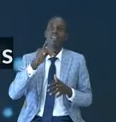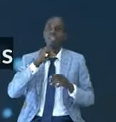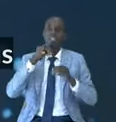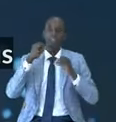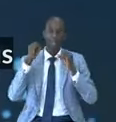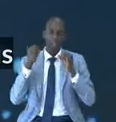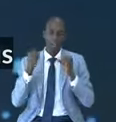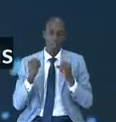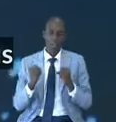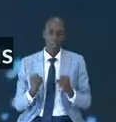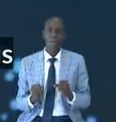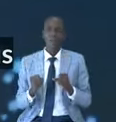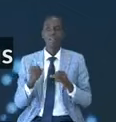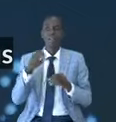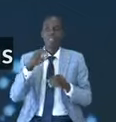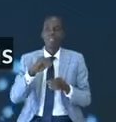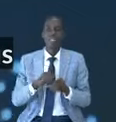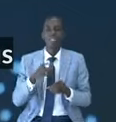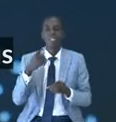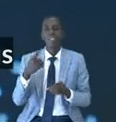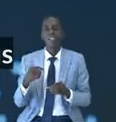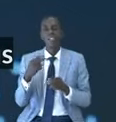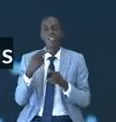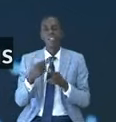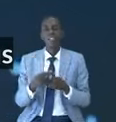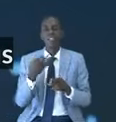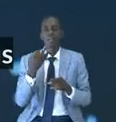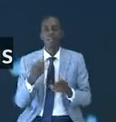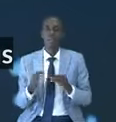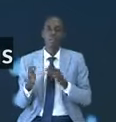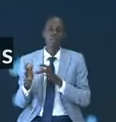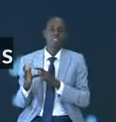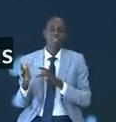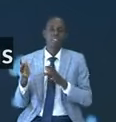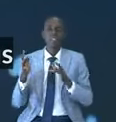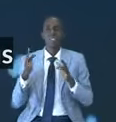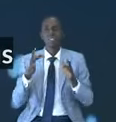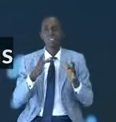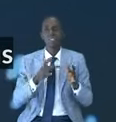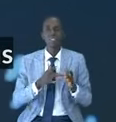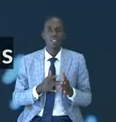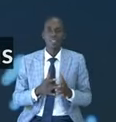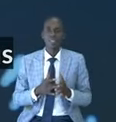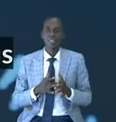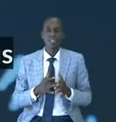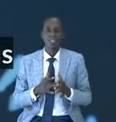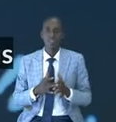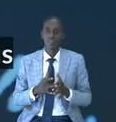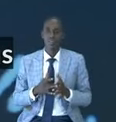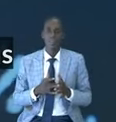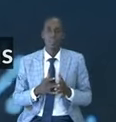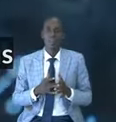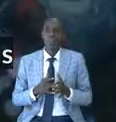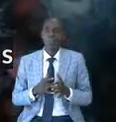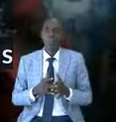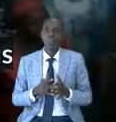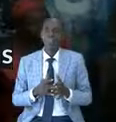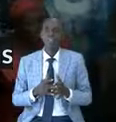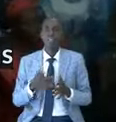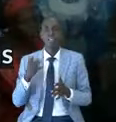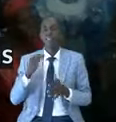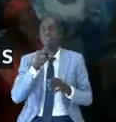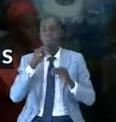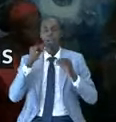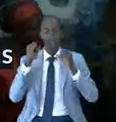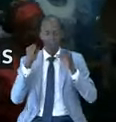There is power in the name of Jesus. There